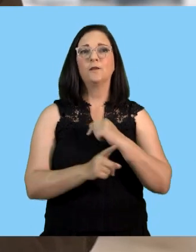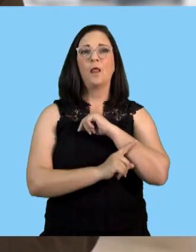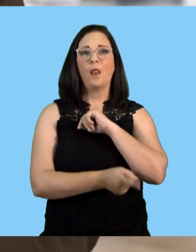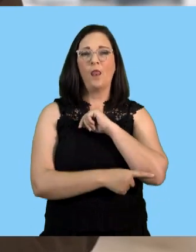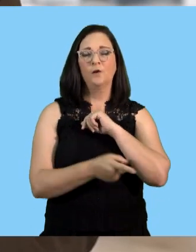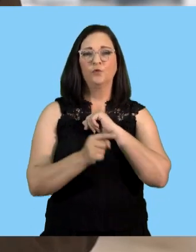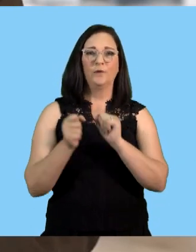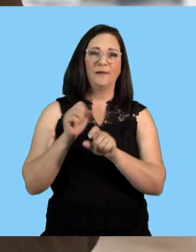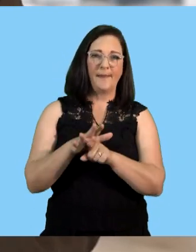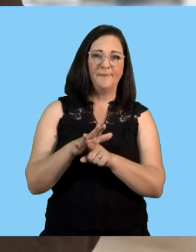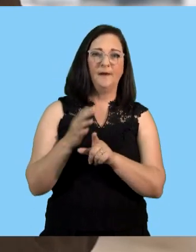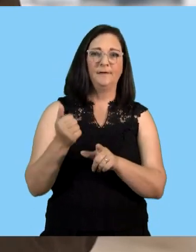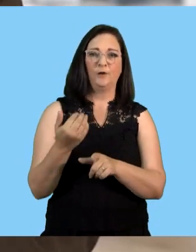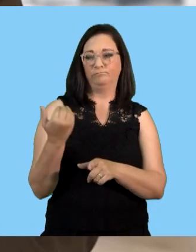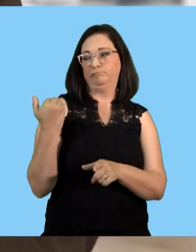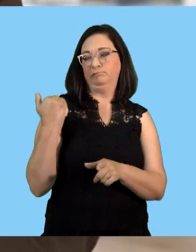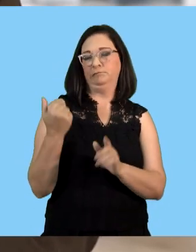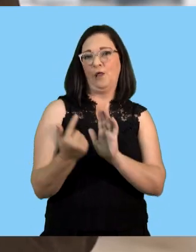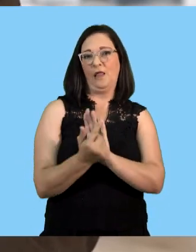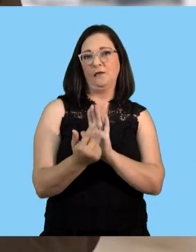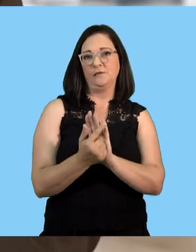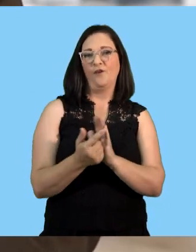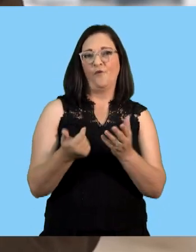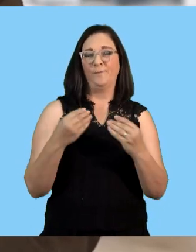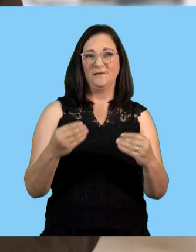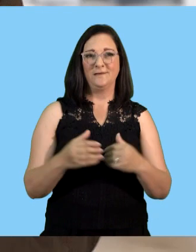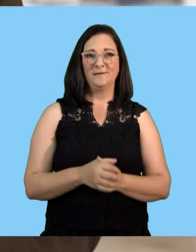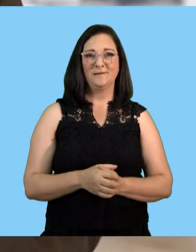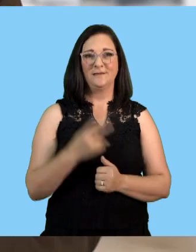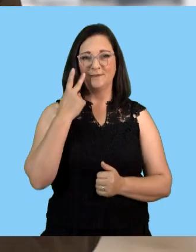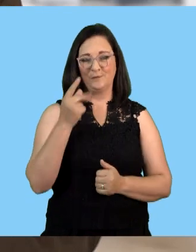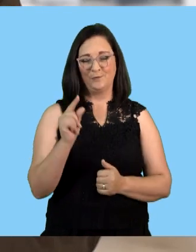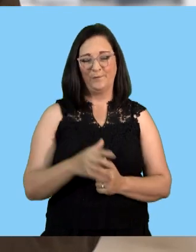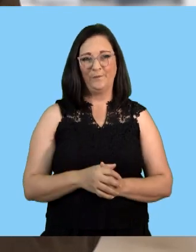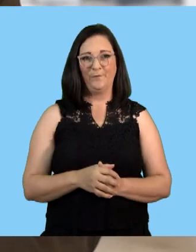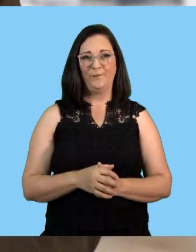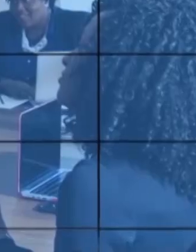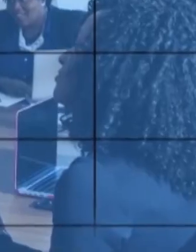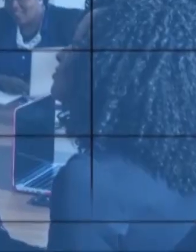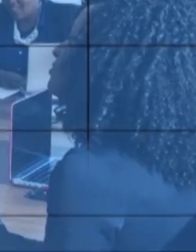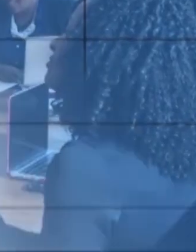of the impact of recent legislation on businesses. I'll see you just now.